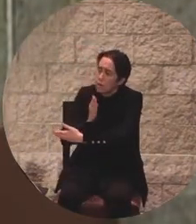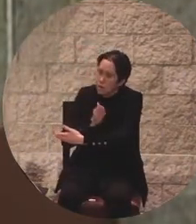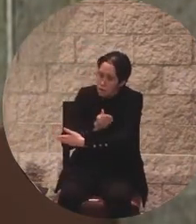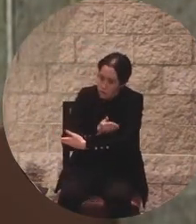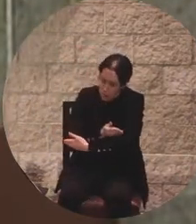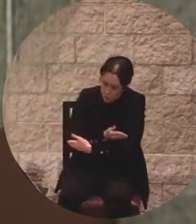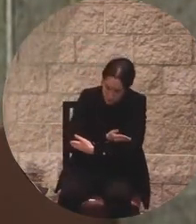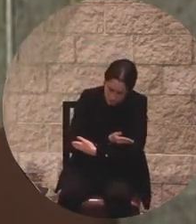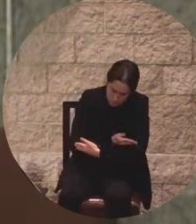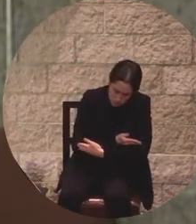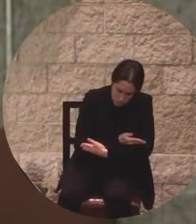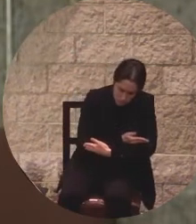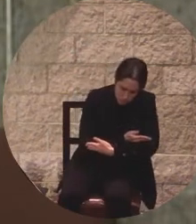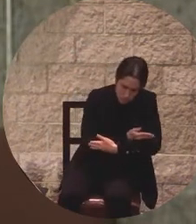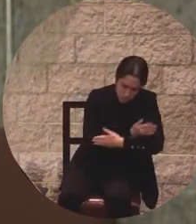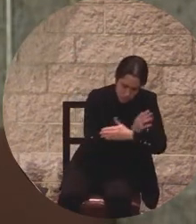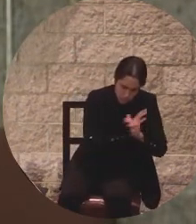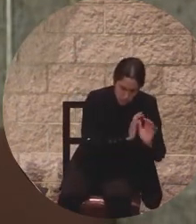son.